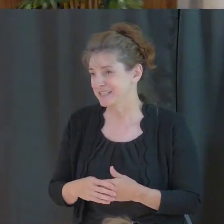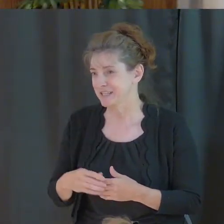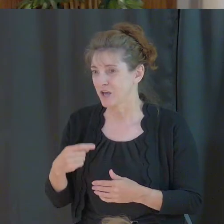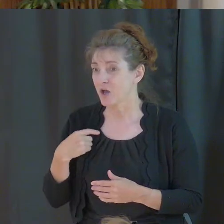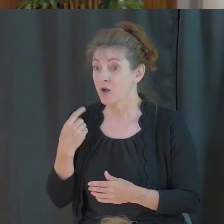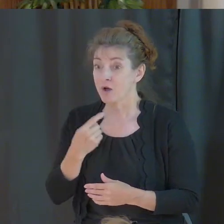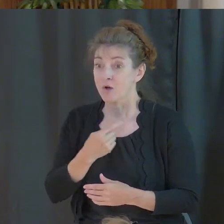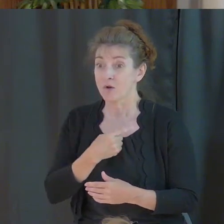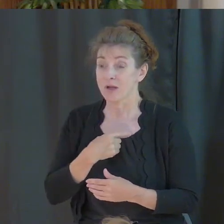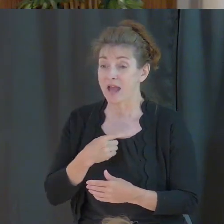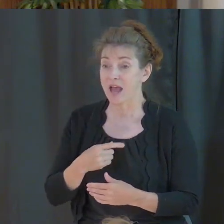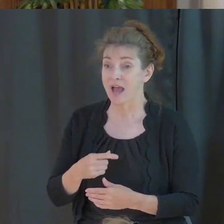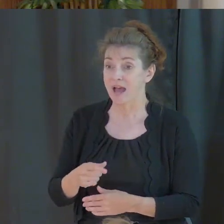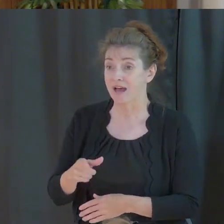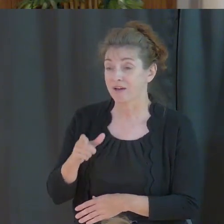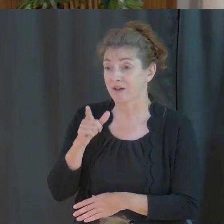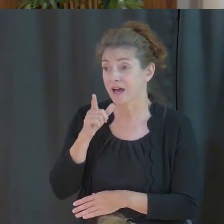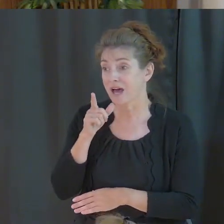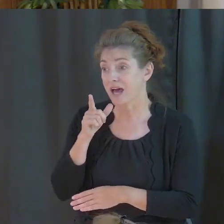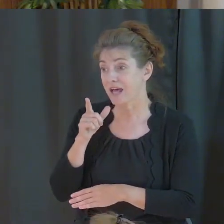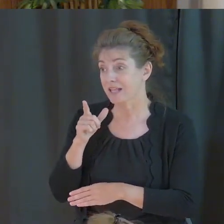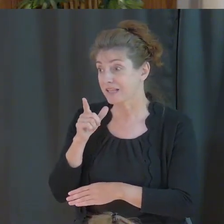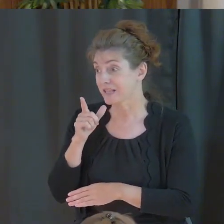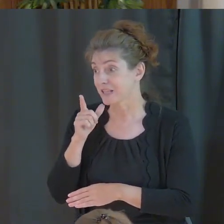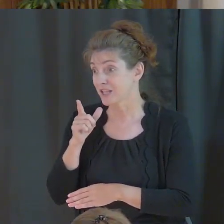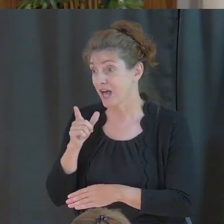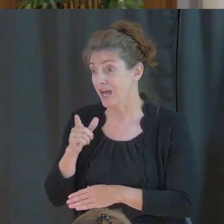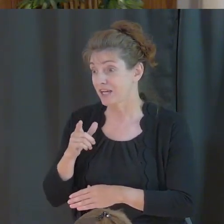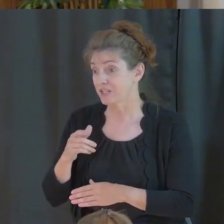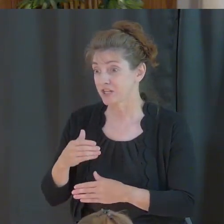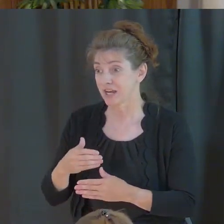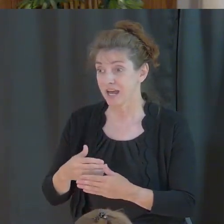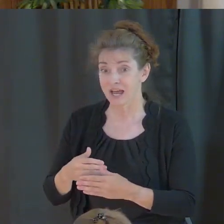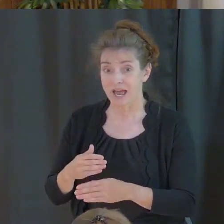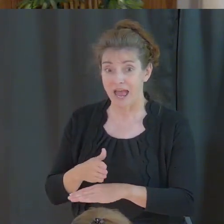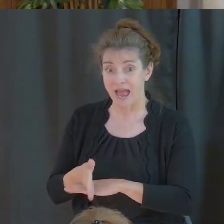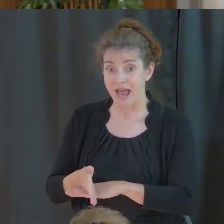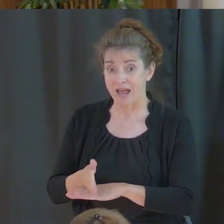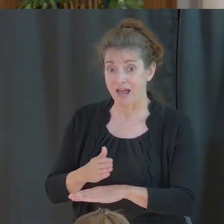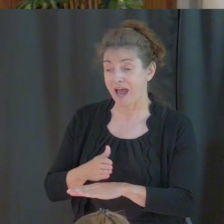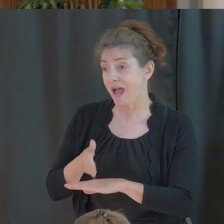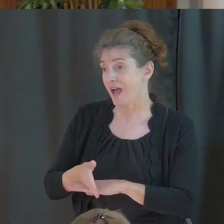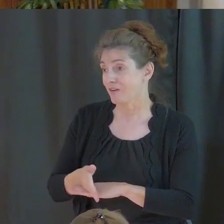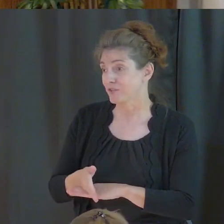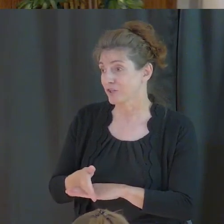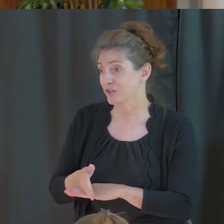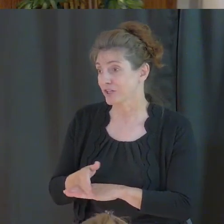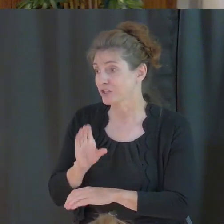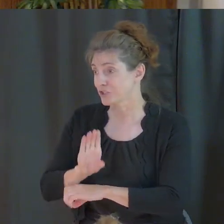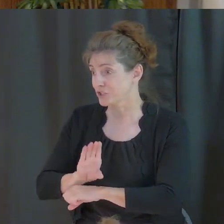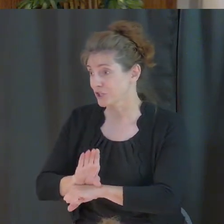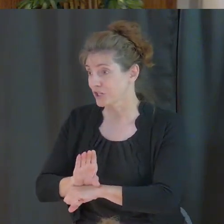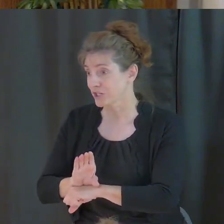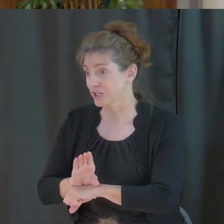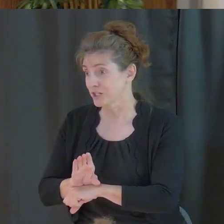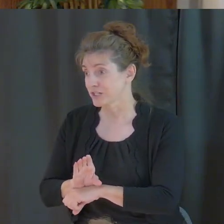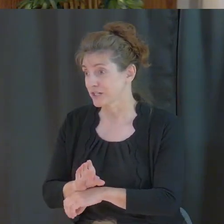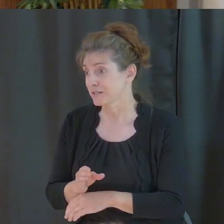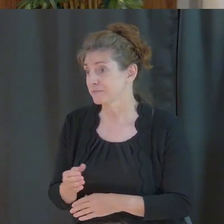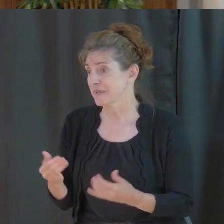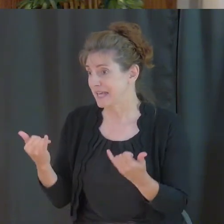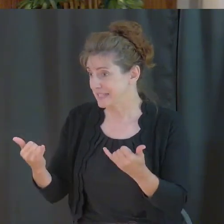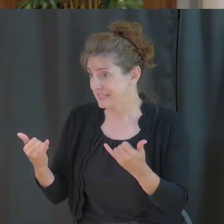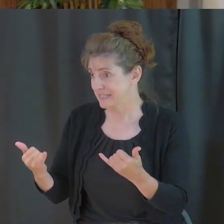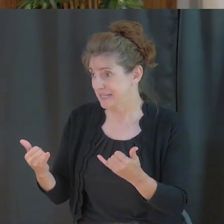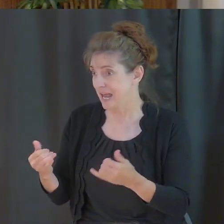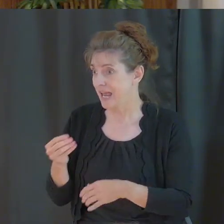lunch downstairs after the service, so I want to invite you to stay for that, for some fellowship and some good food.